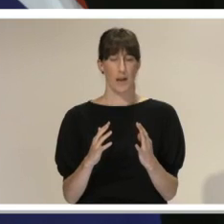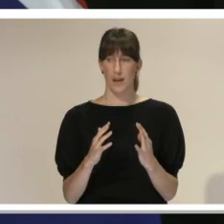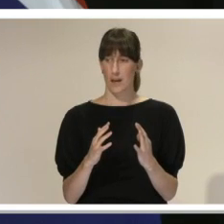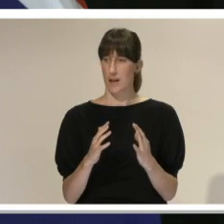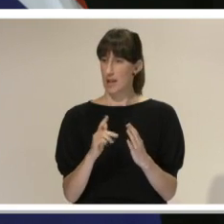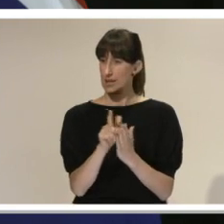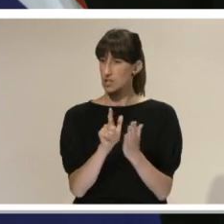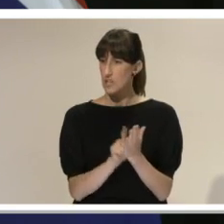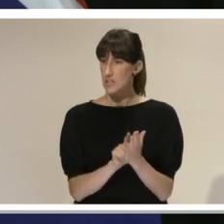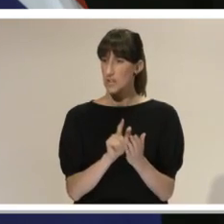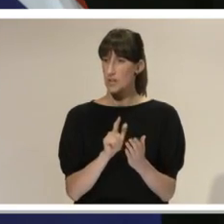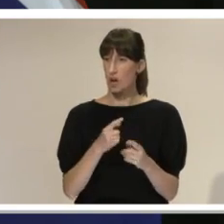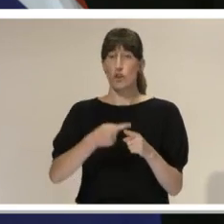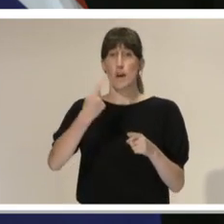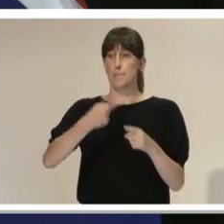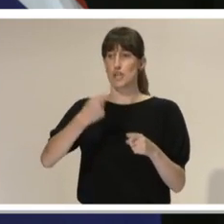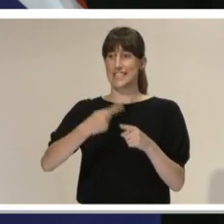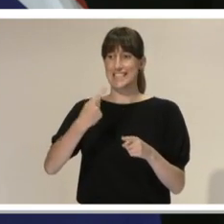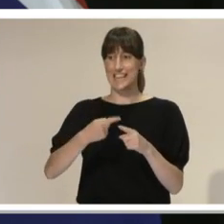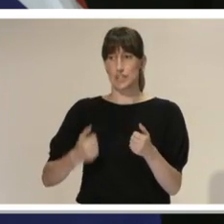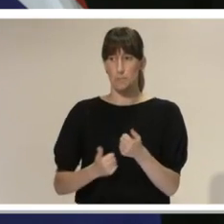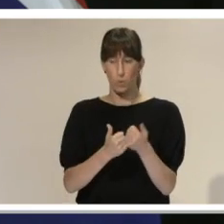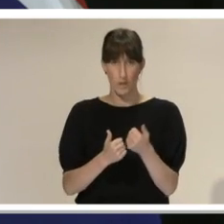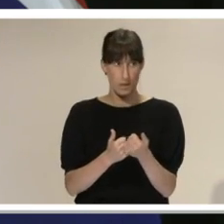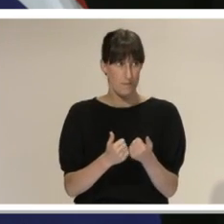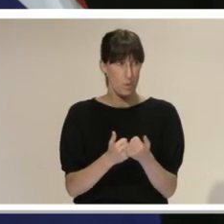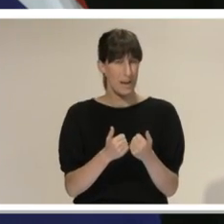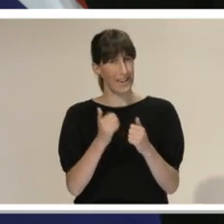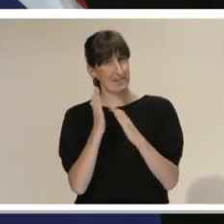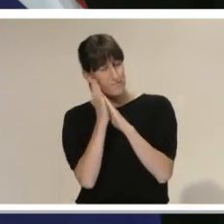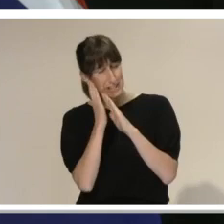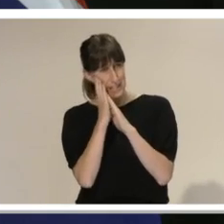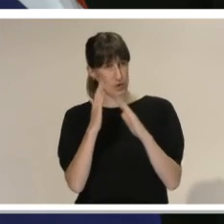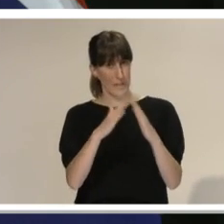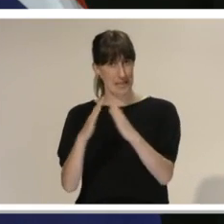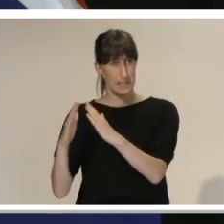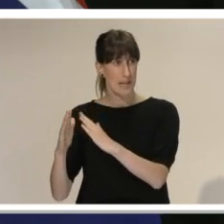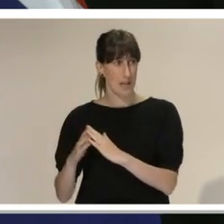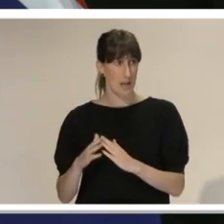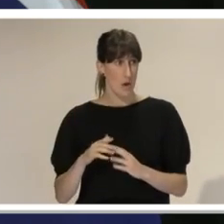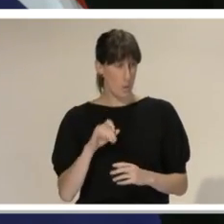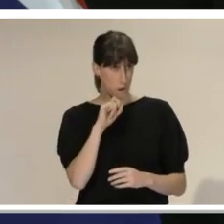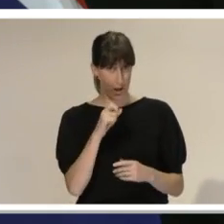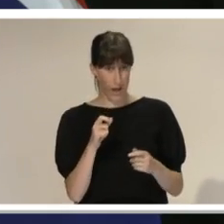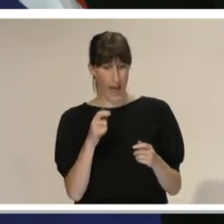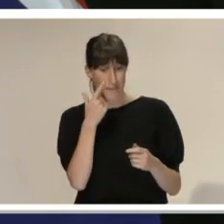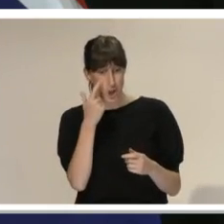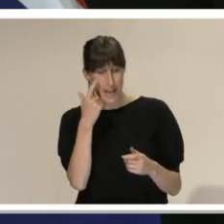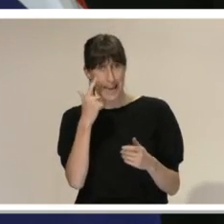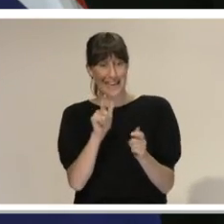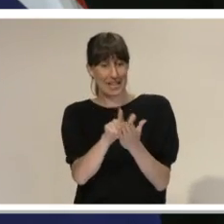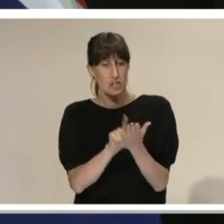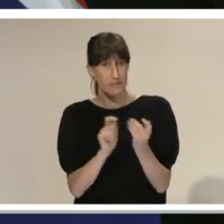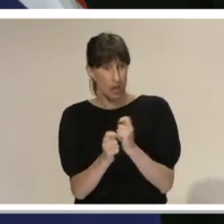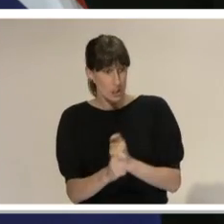legislation, which did not provide us the same provisions under the Residential Tenancy Act. You're not looking at any legislative change to enable that? You'll remember what we are looking